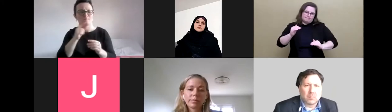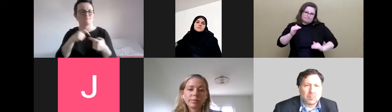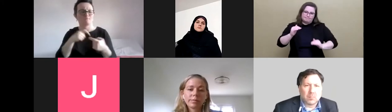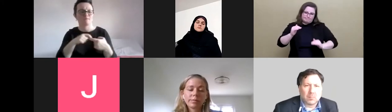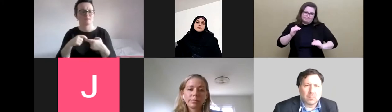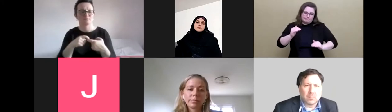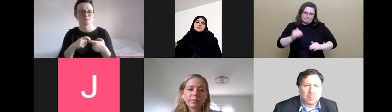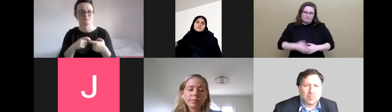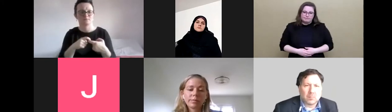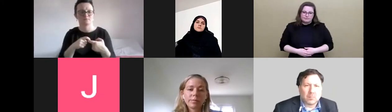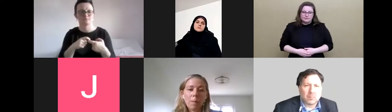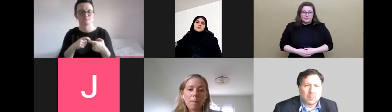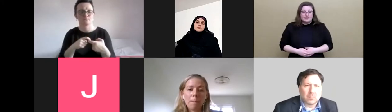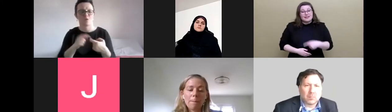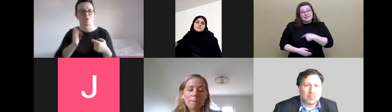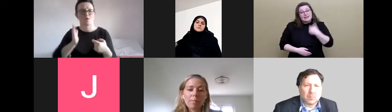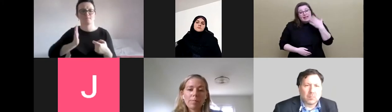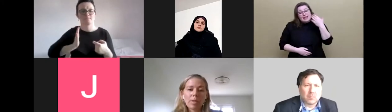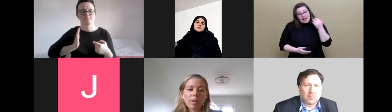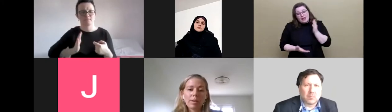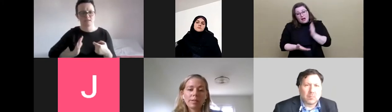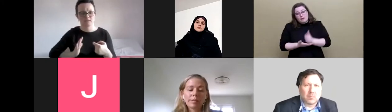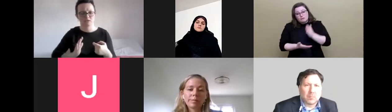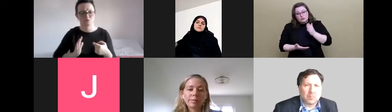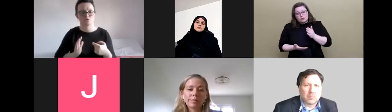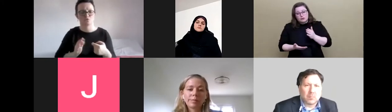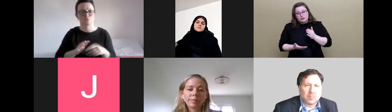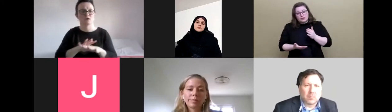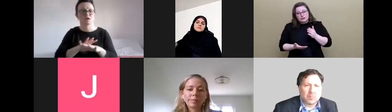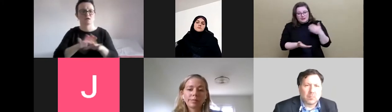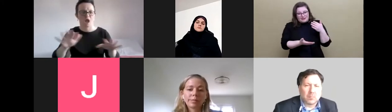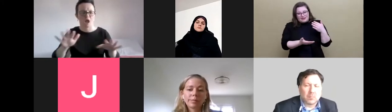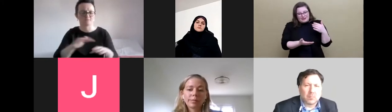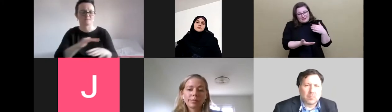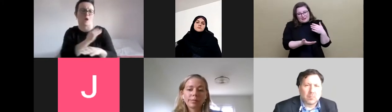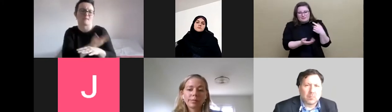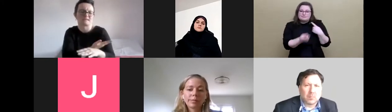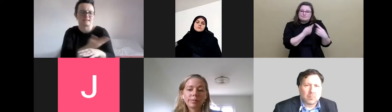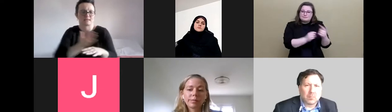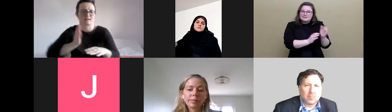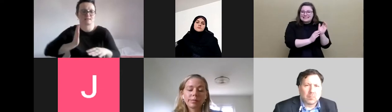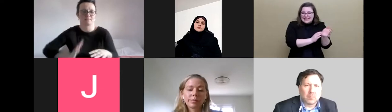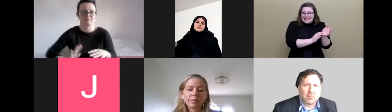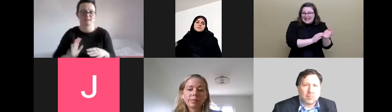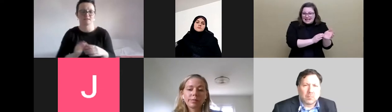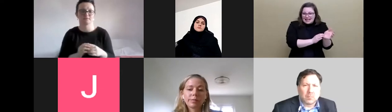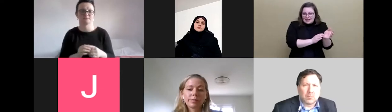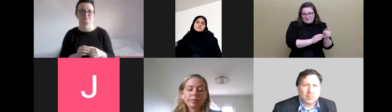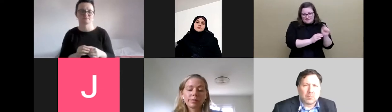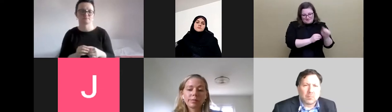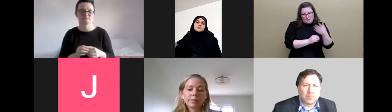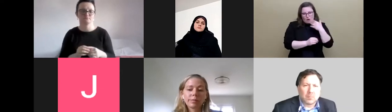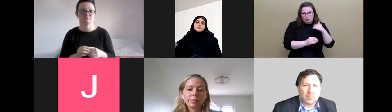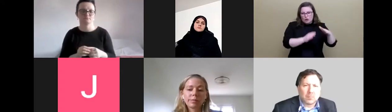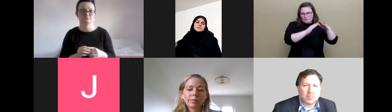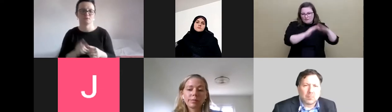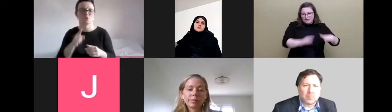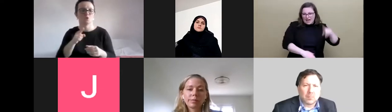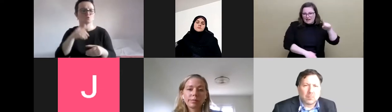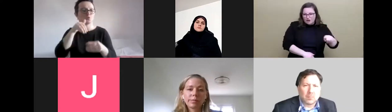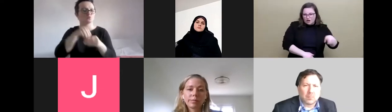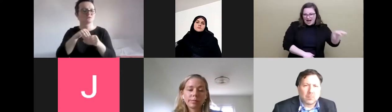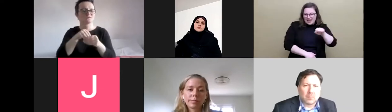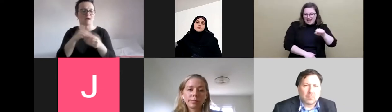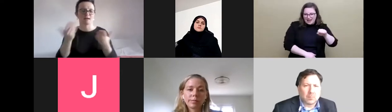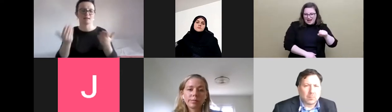We can talk about this later when it comes to peace for everyone and the